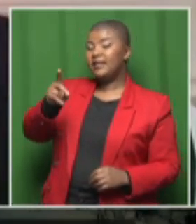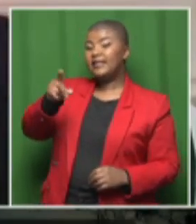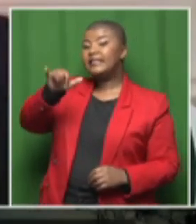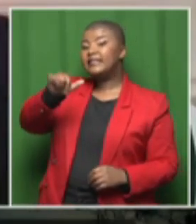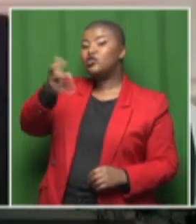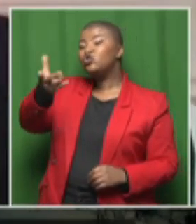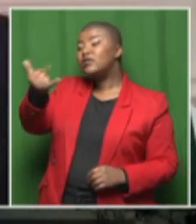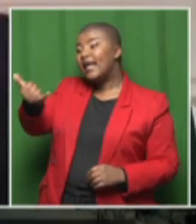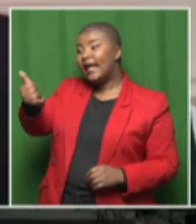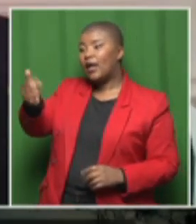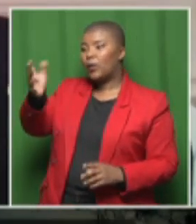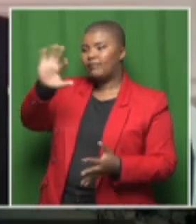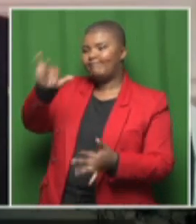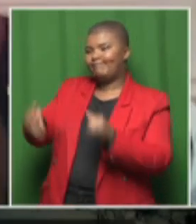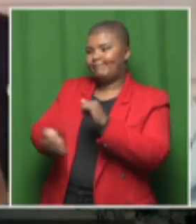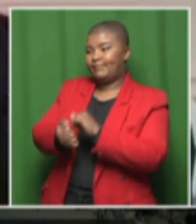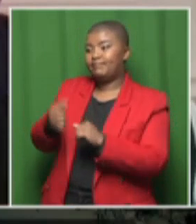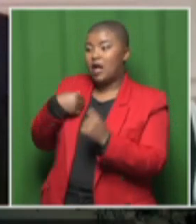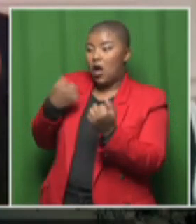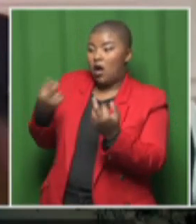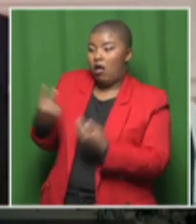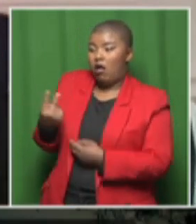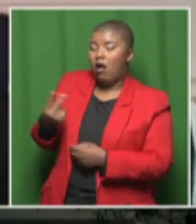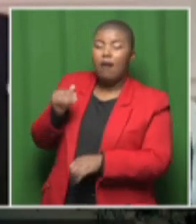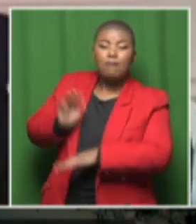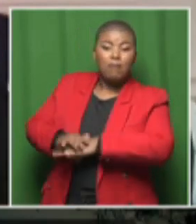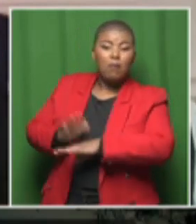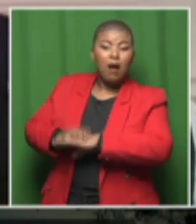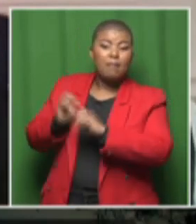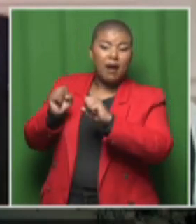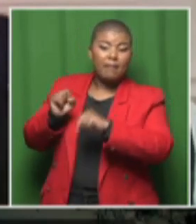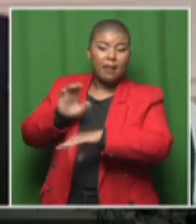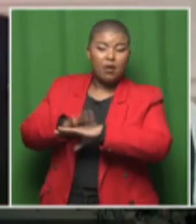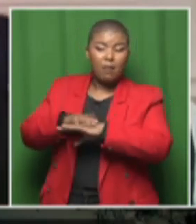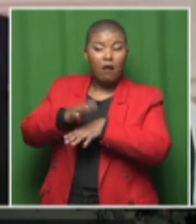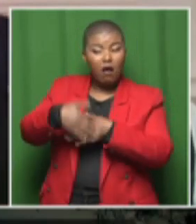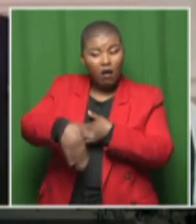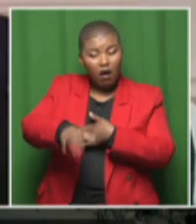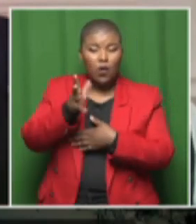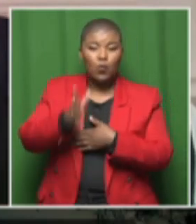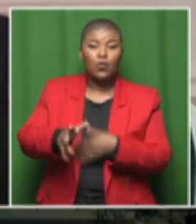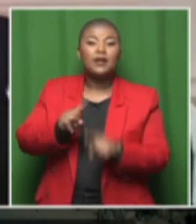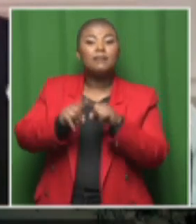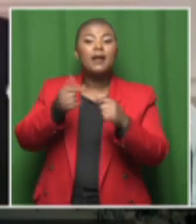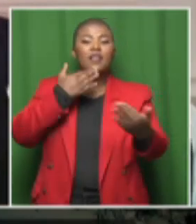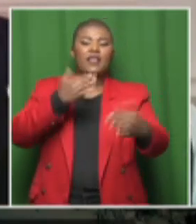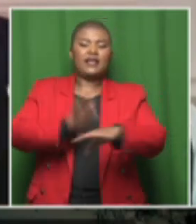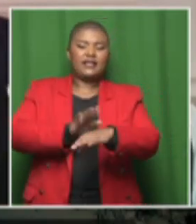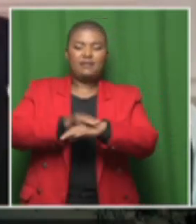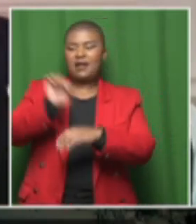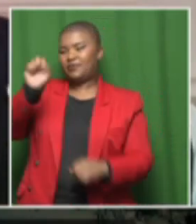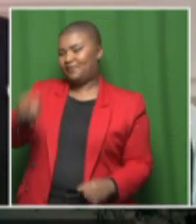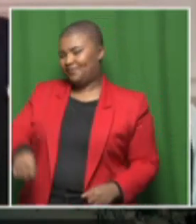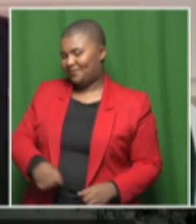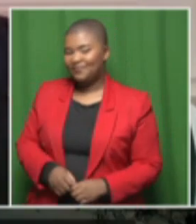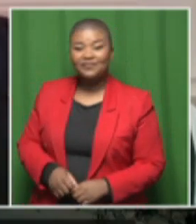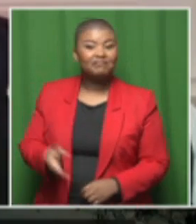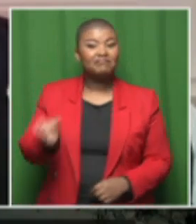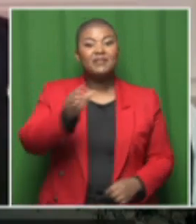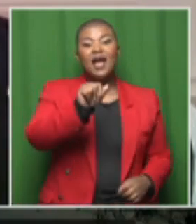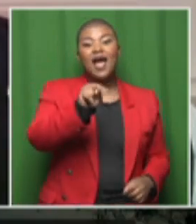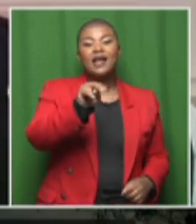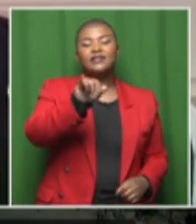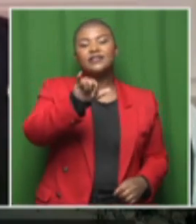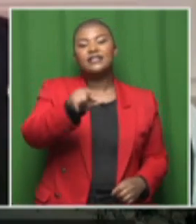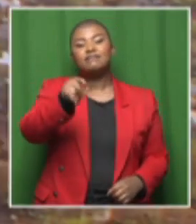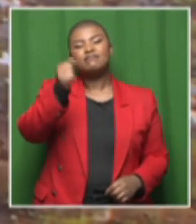suspect you and I will be having a lot more conversation as this unfolds. But thanks so much for your time this morning. Advocate Andy Mothibi,